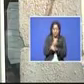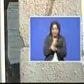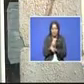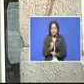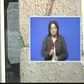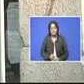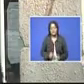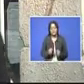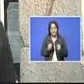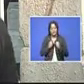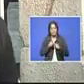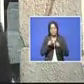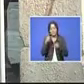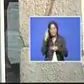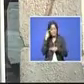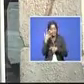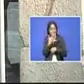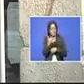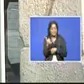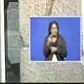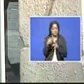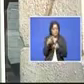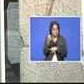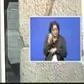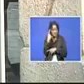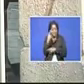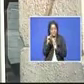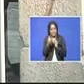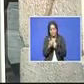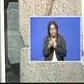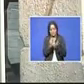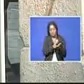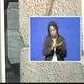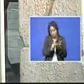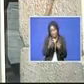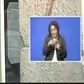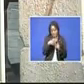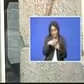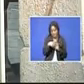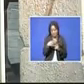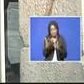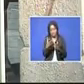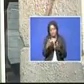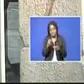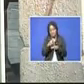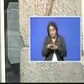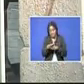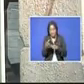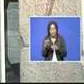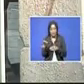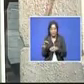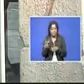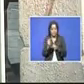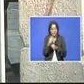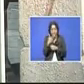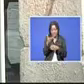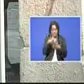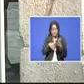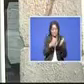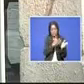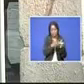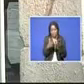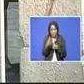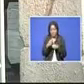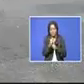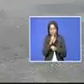survival wise, but I think they need to understand how to write an application out. Send it off, get things in order, make